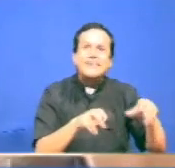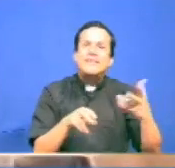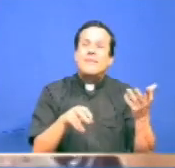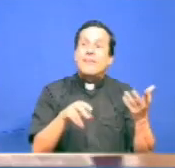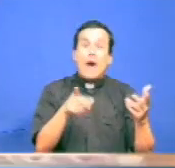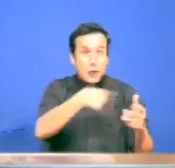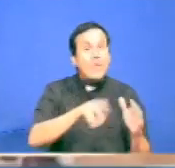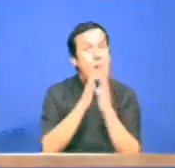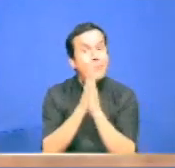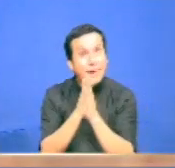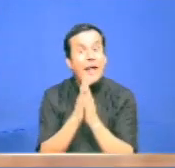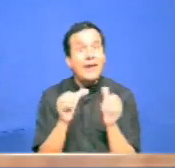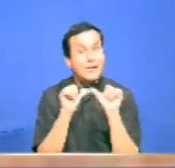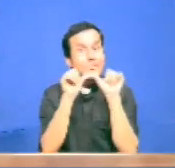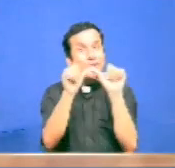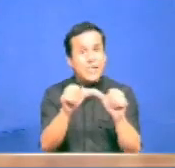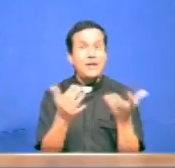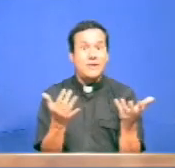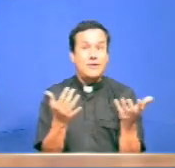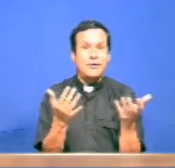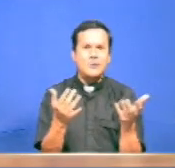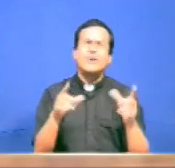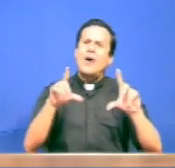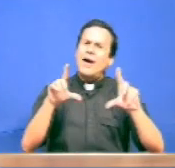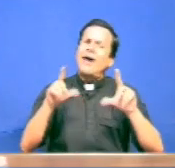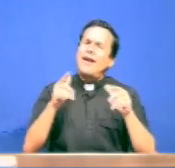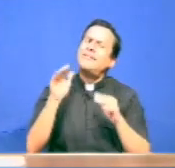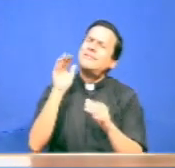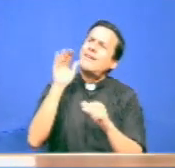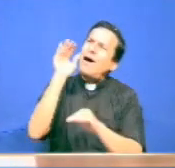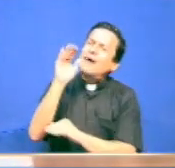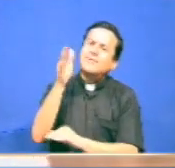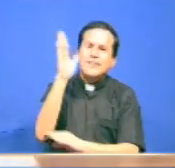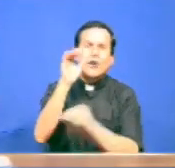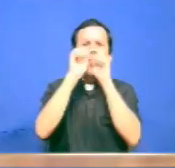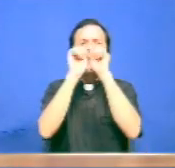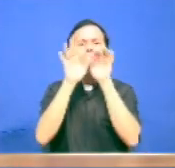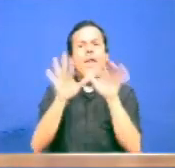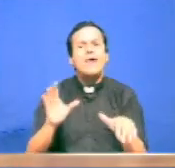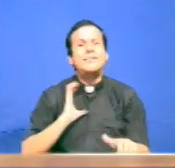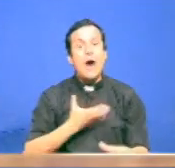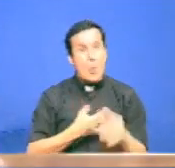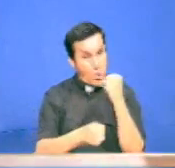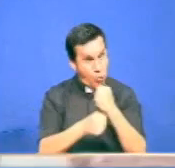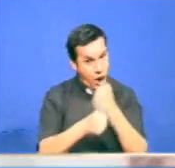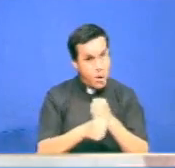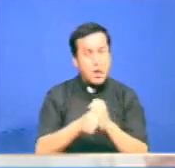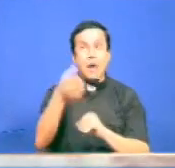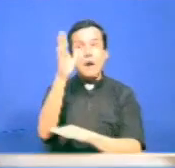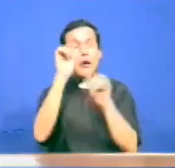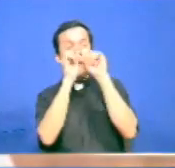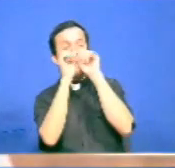are praying even at remotely. So may God bless our work. May God bless all of us in this country and